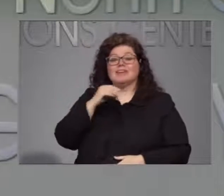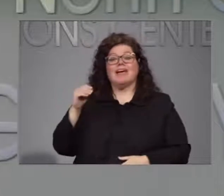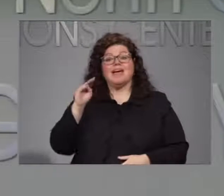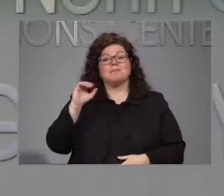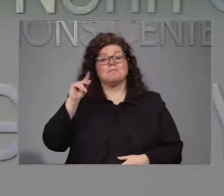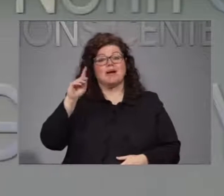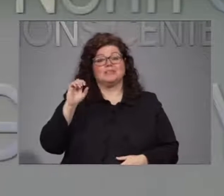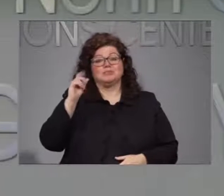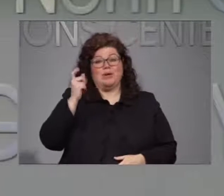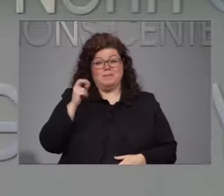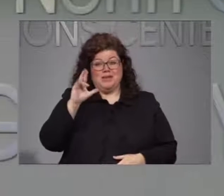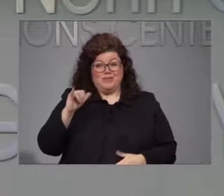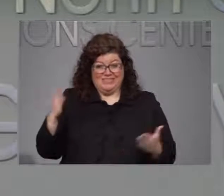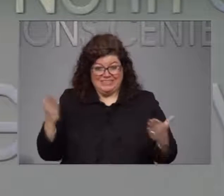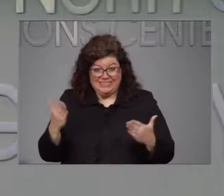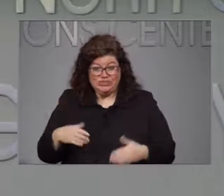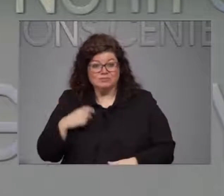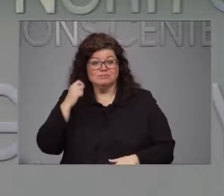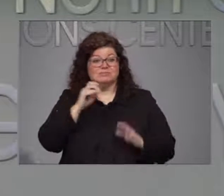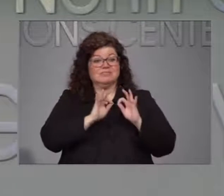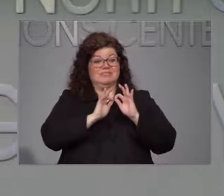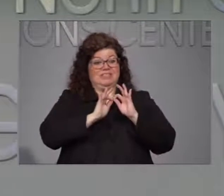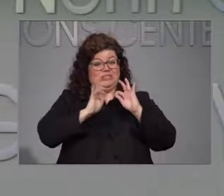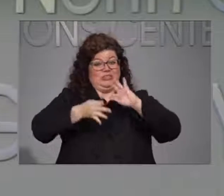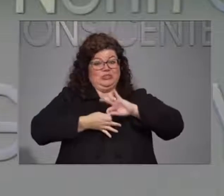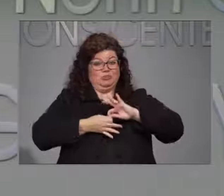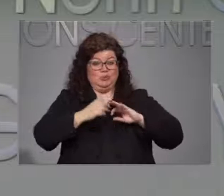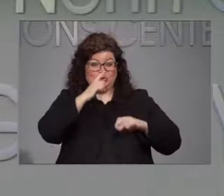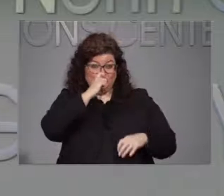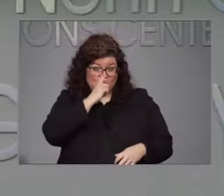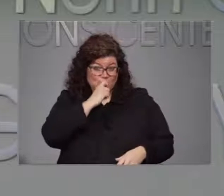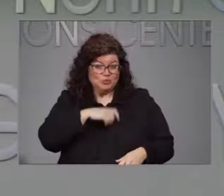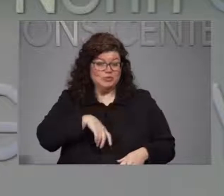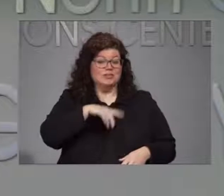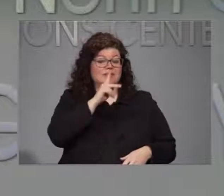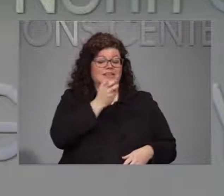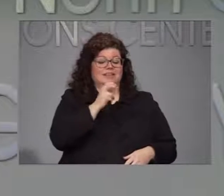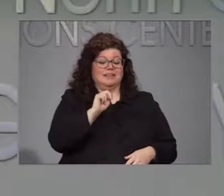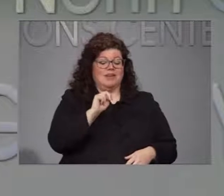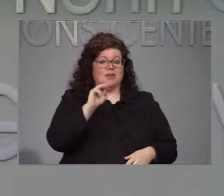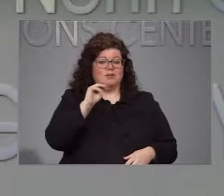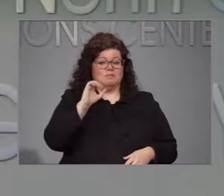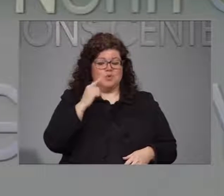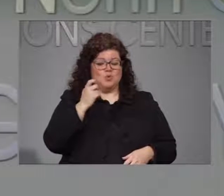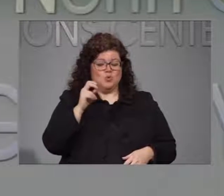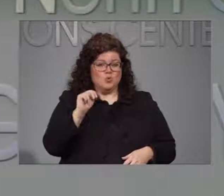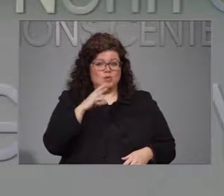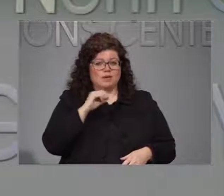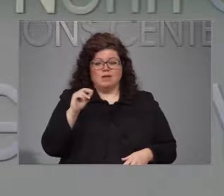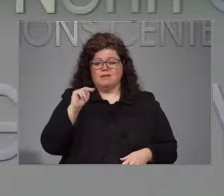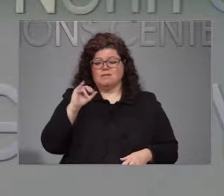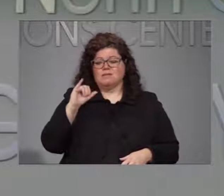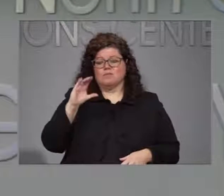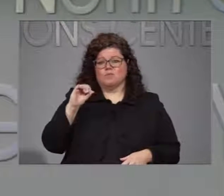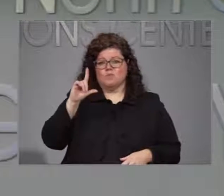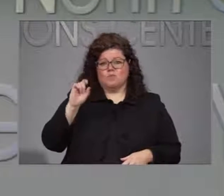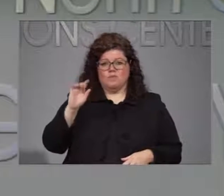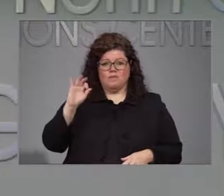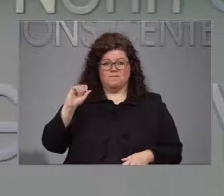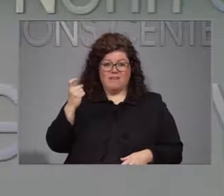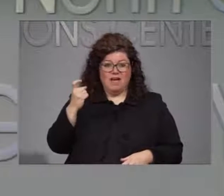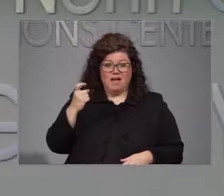Sprayberry. Karen Magoon and Nicole Fox are our sign language interpreters. Behind the